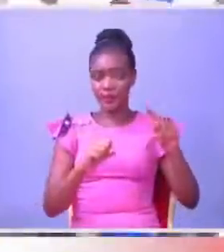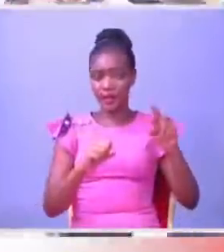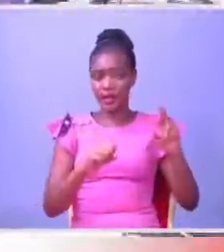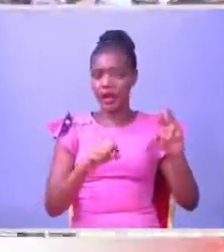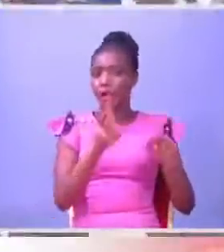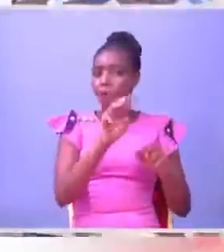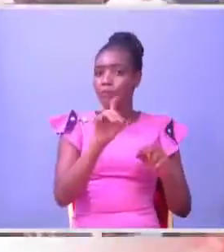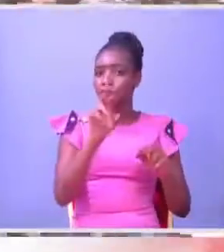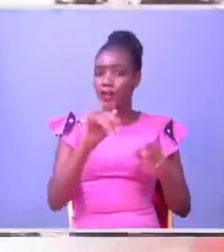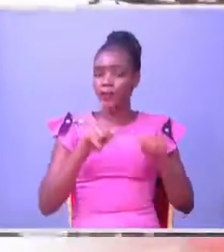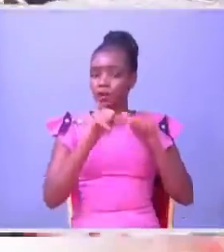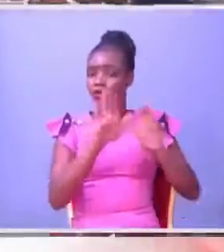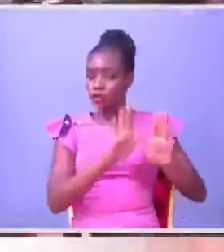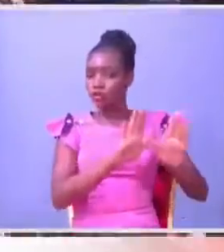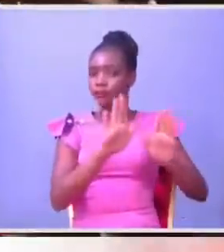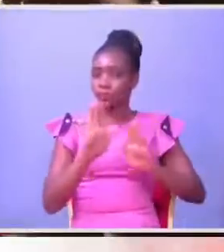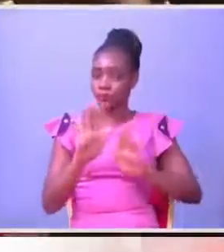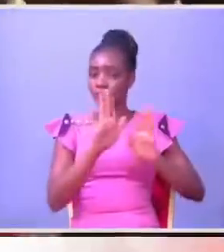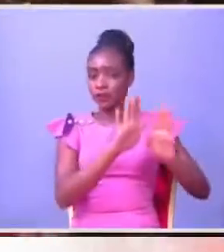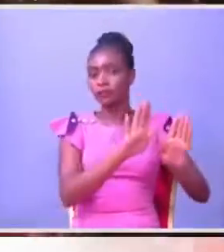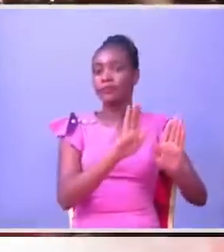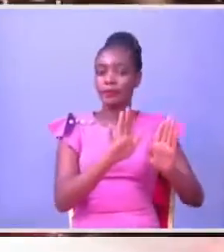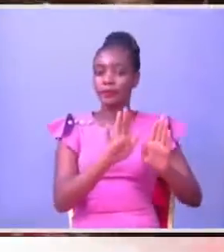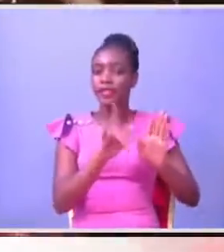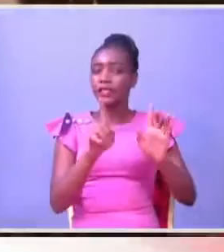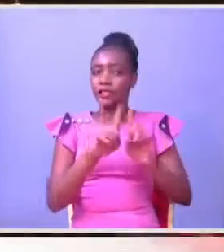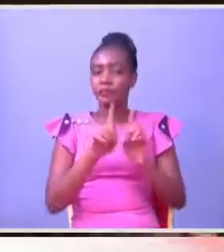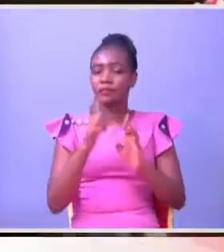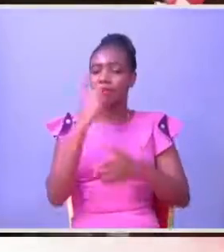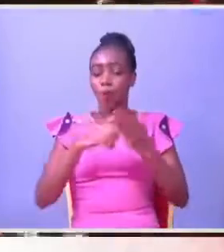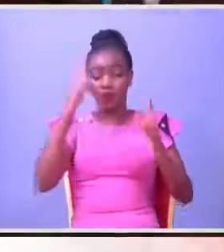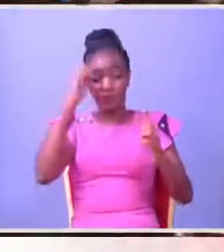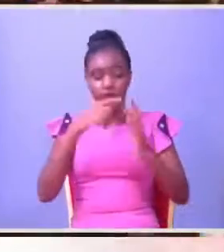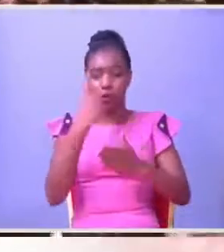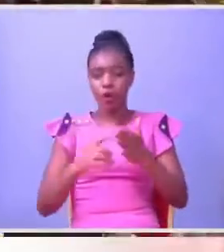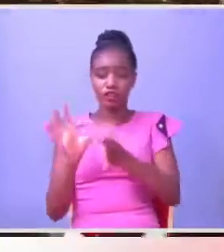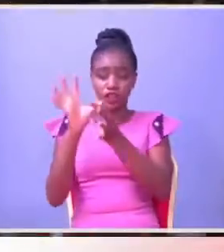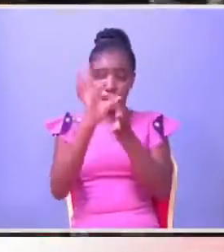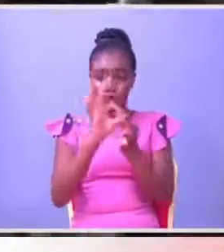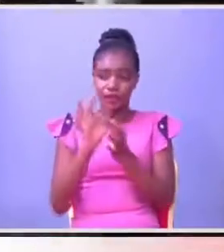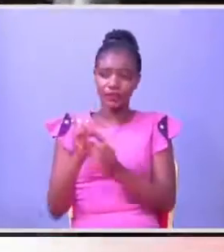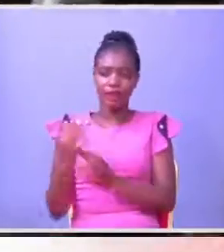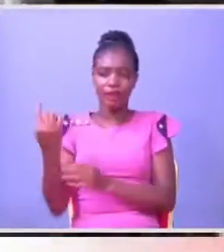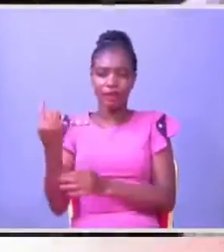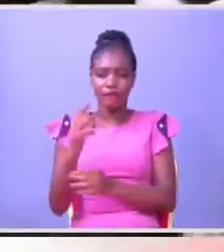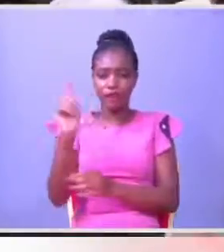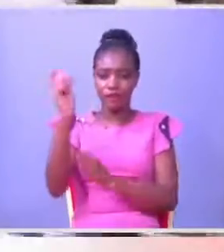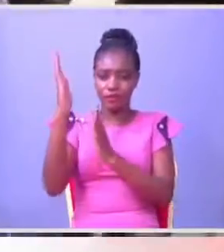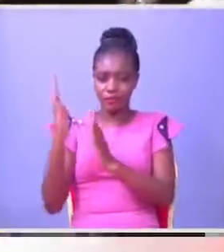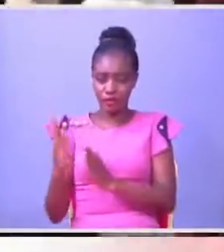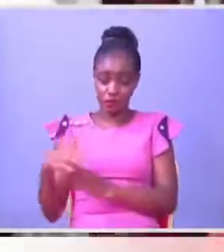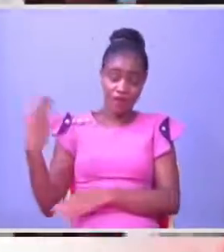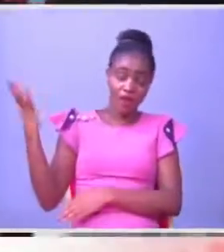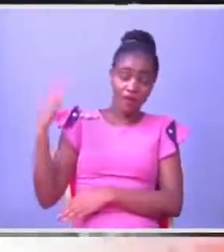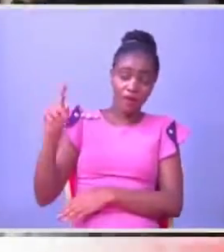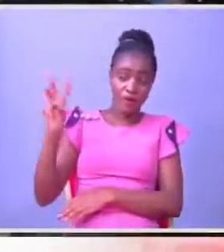has continued to popularize his Azimio la Umoja initiative, which he says is aimed to unite every Kenyan. The former Prime Minister has